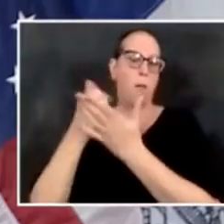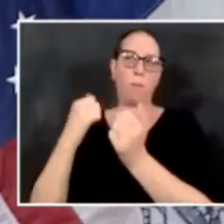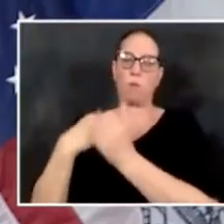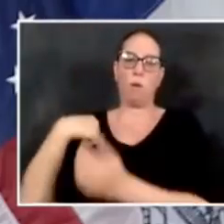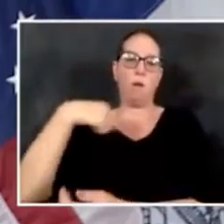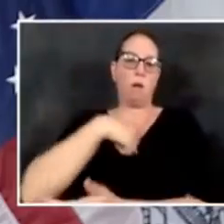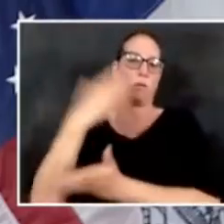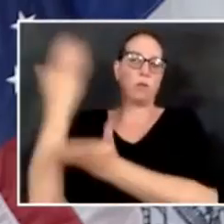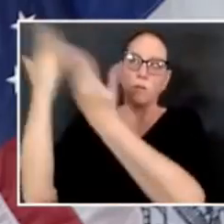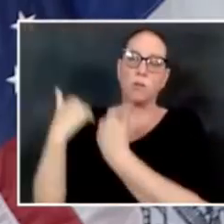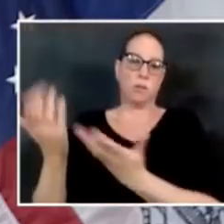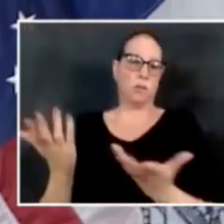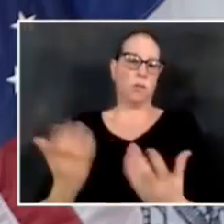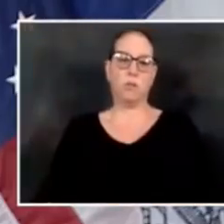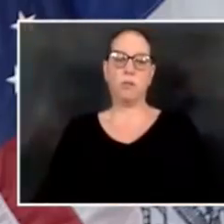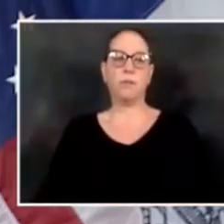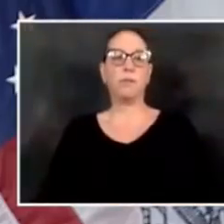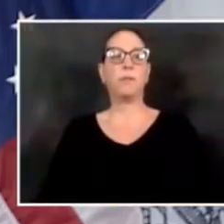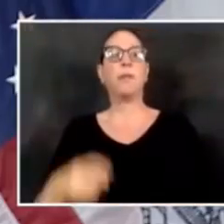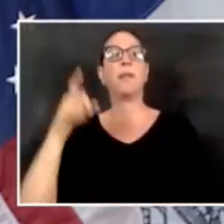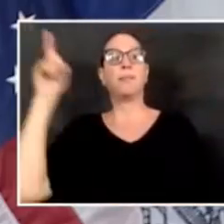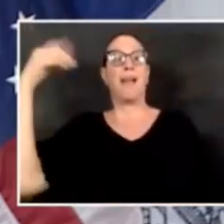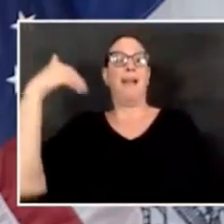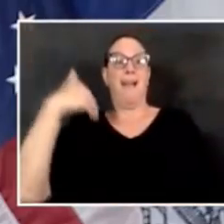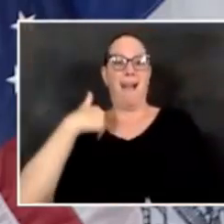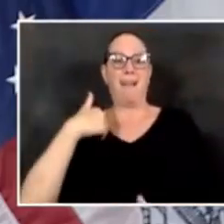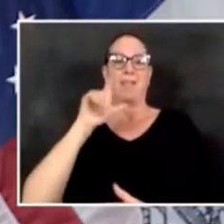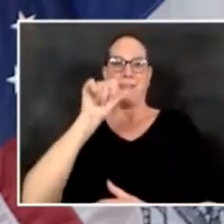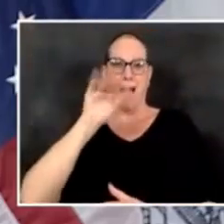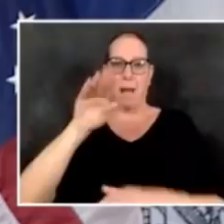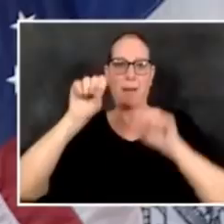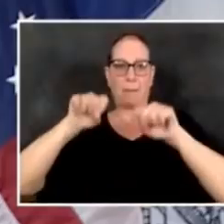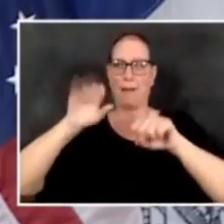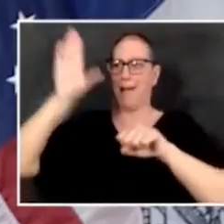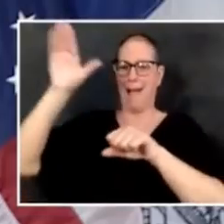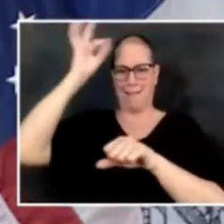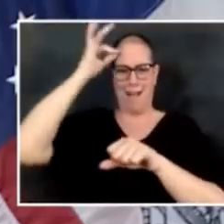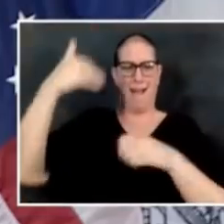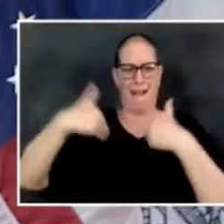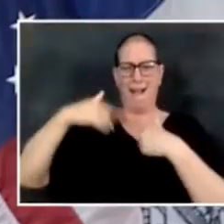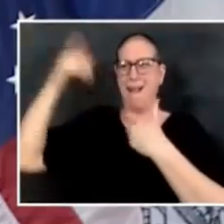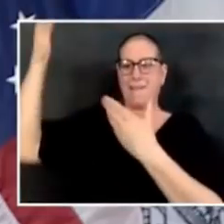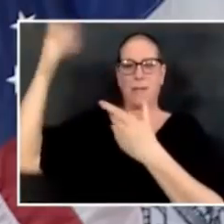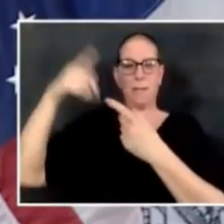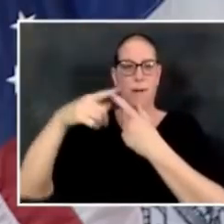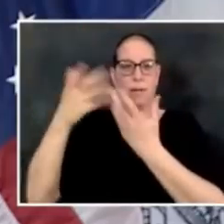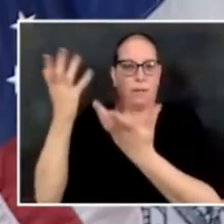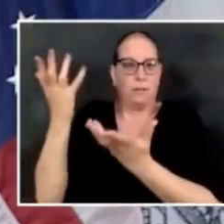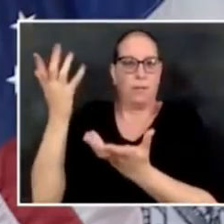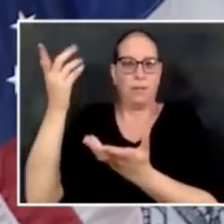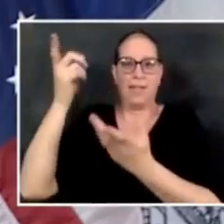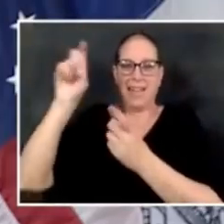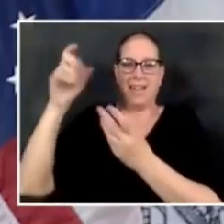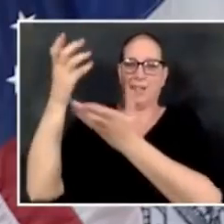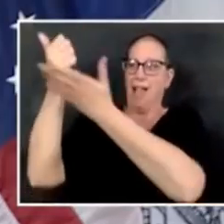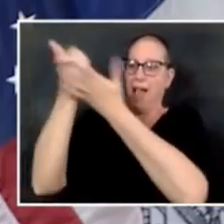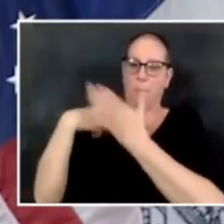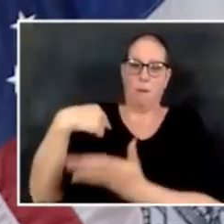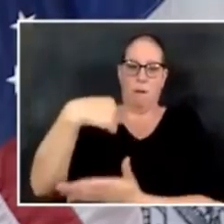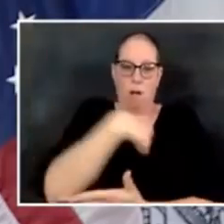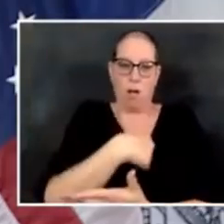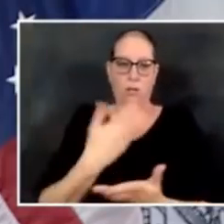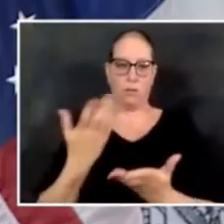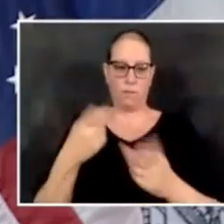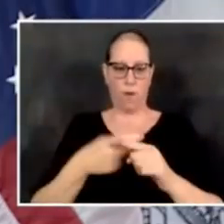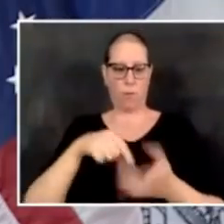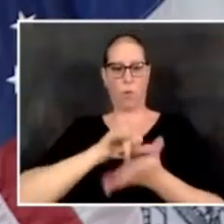lab capacity, even though this has been an urgent issue for 2 months. So it's another case of I don't know why the Defense Production Act is not being used more fully